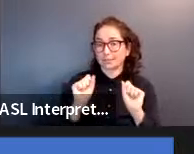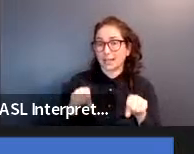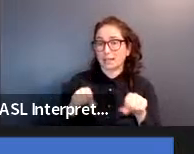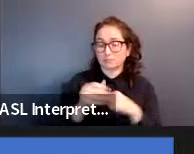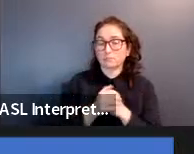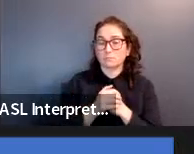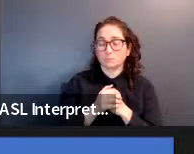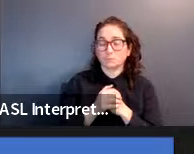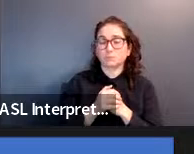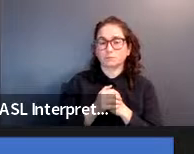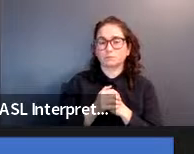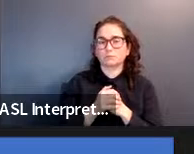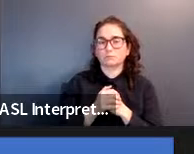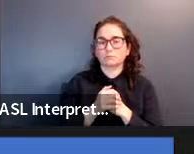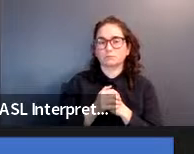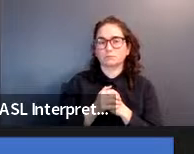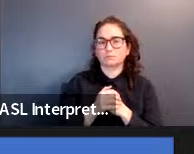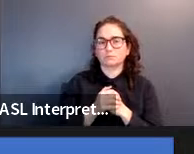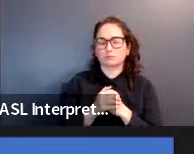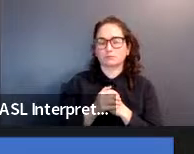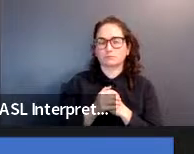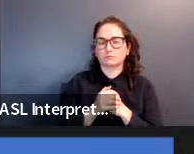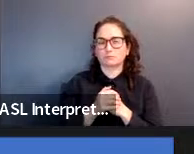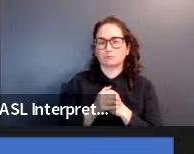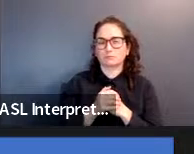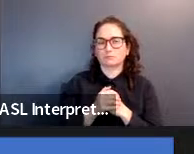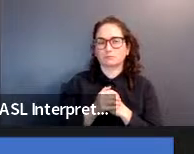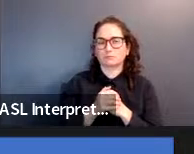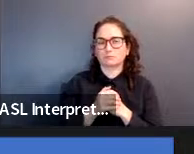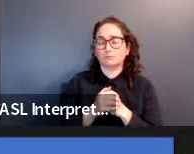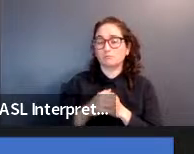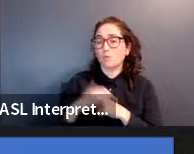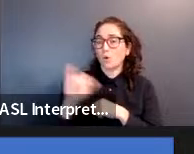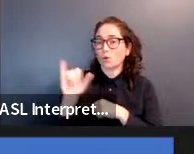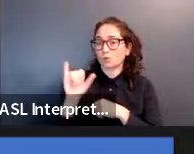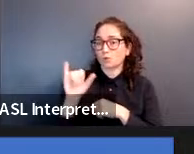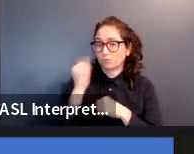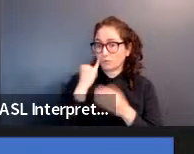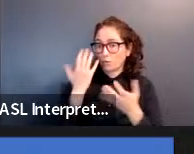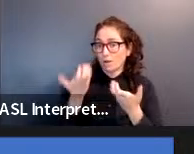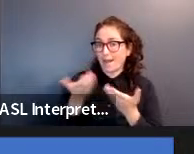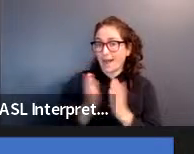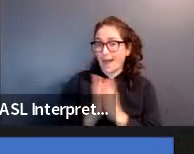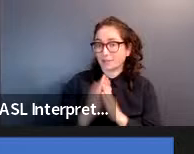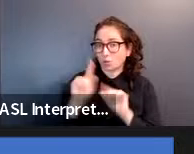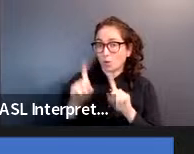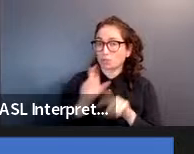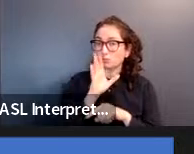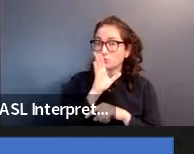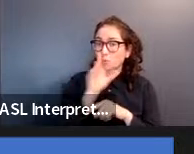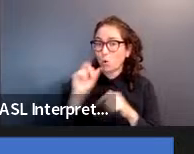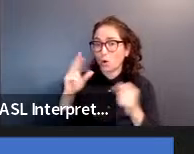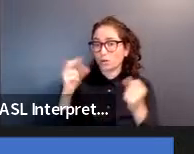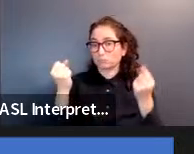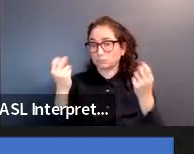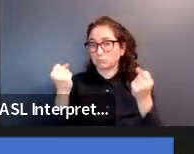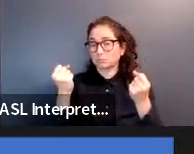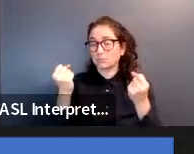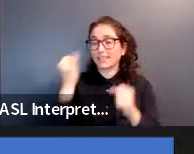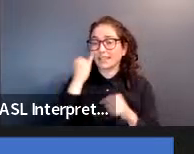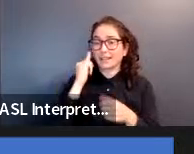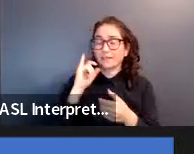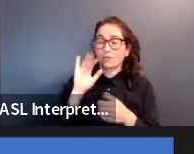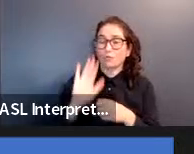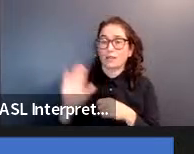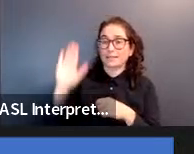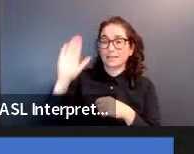provide questions, written questions. You can also ask questions live. If you raise your